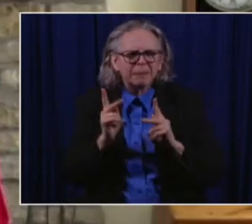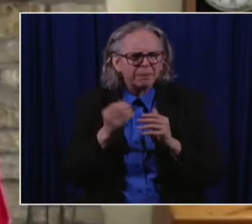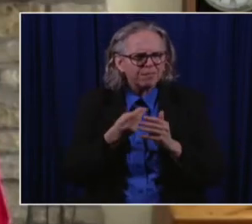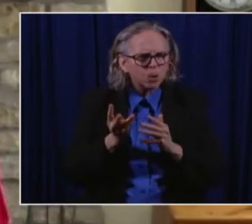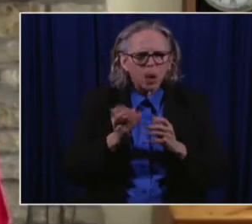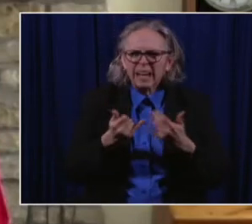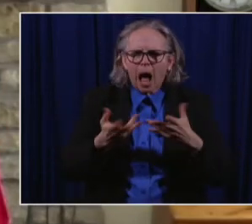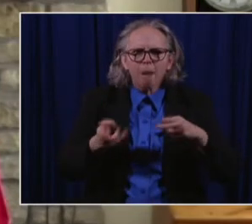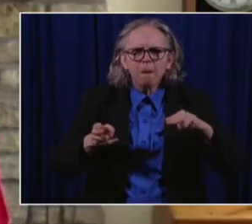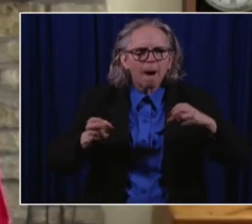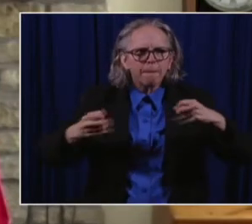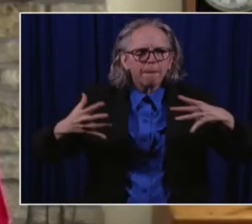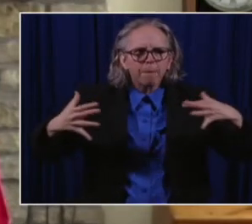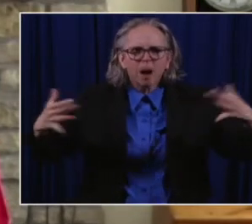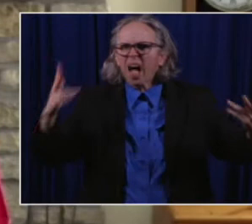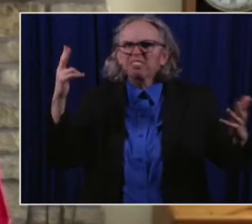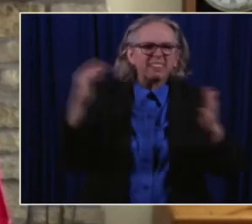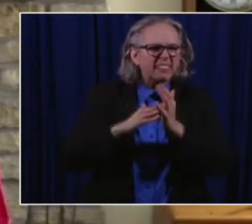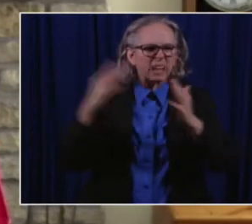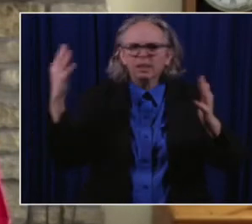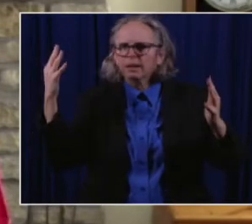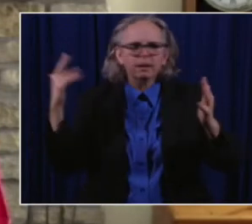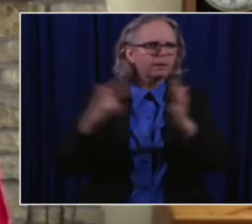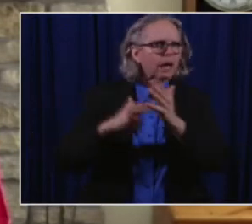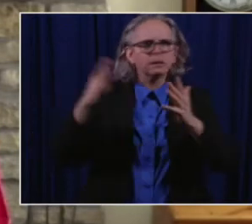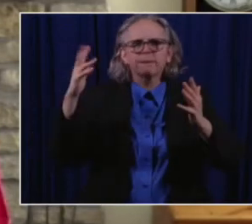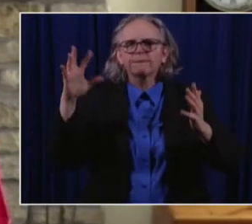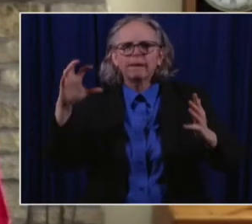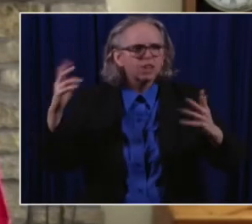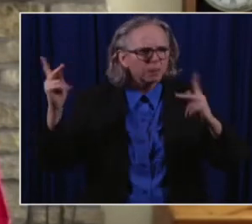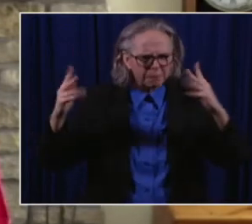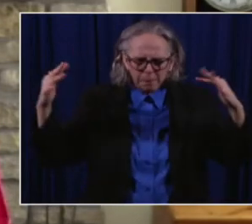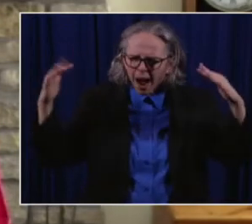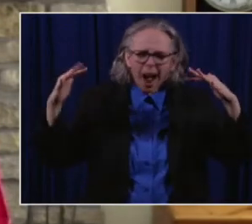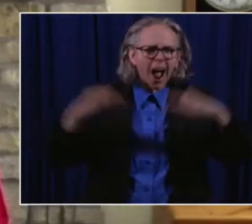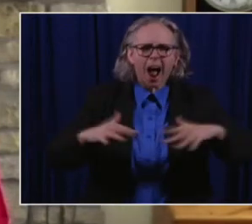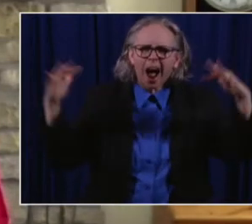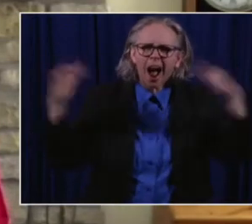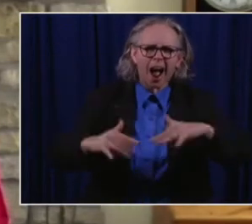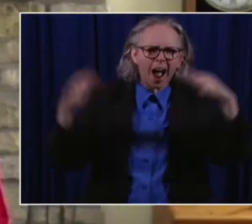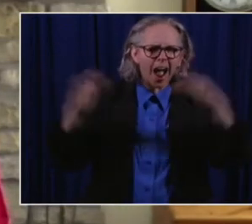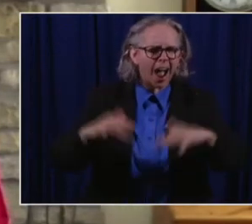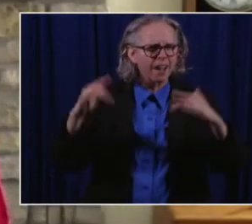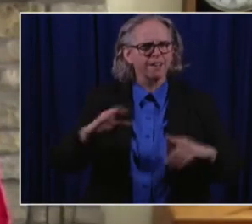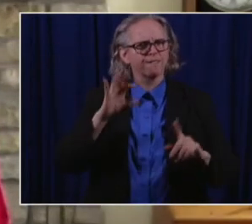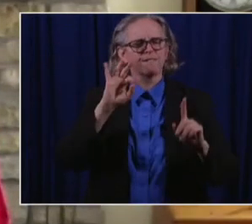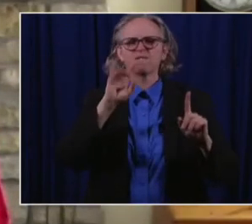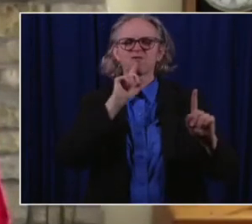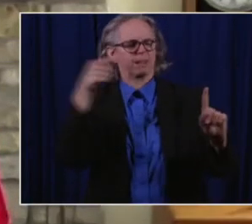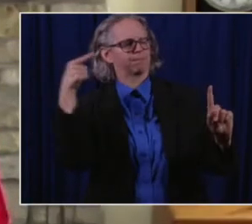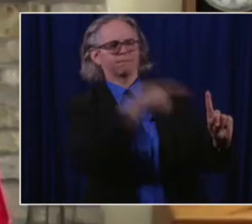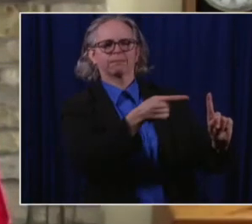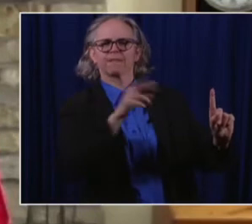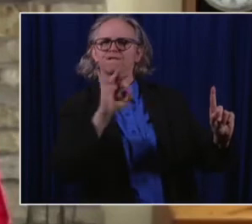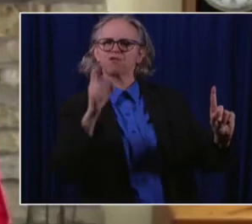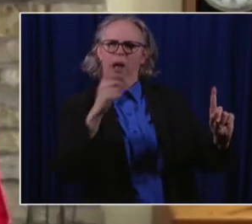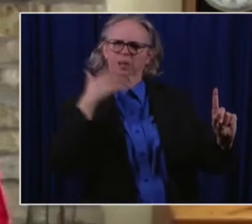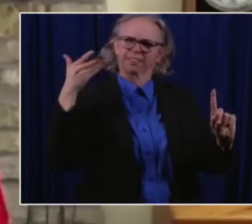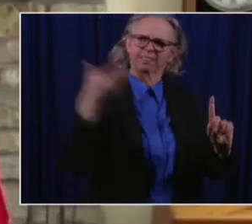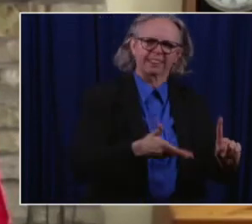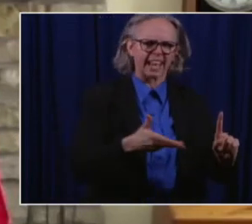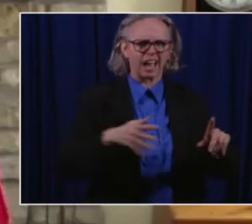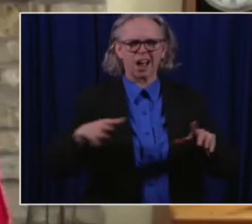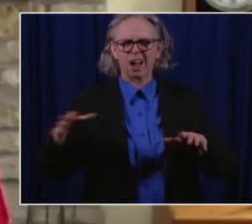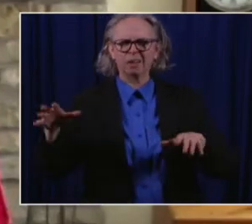3,000, 3,500 at different times. And Fred was it. He did it. Just an absolutely